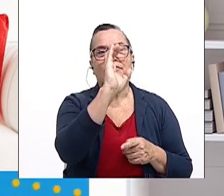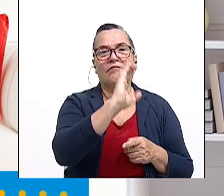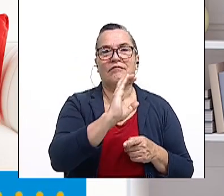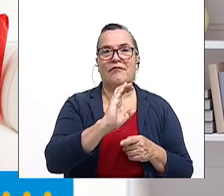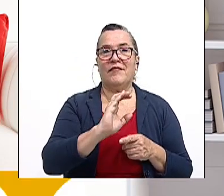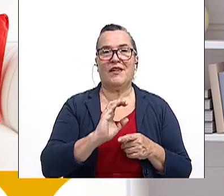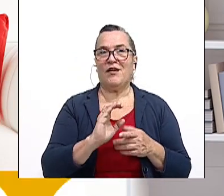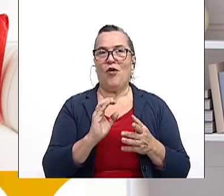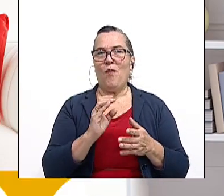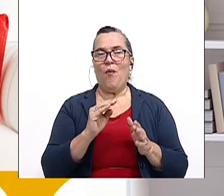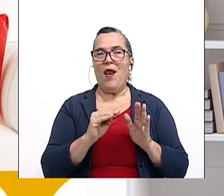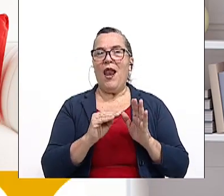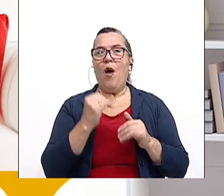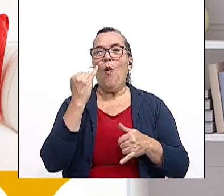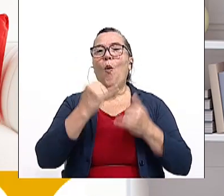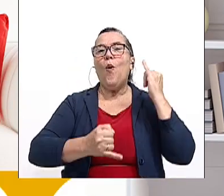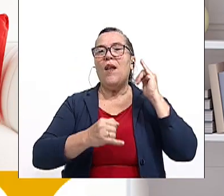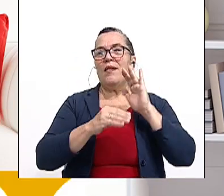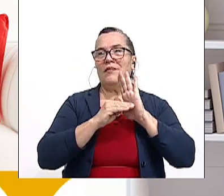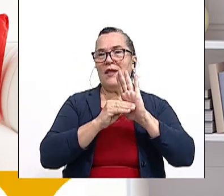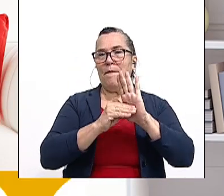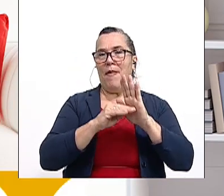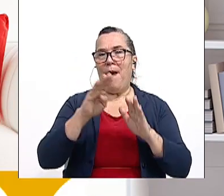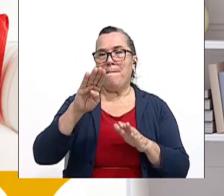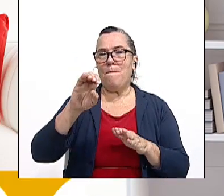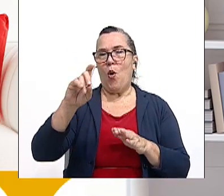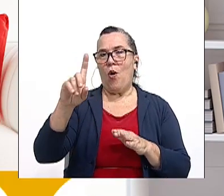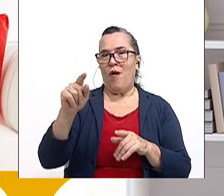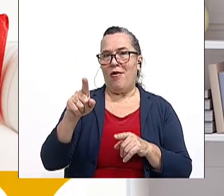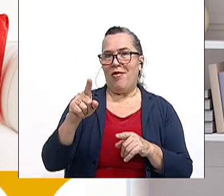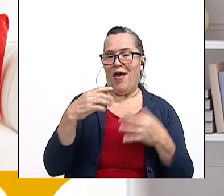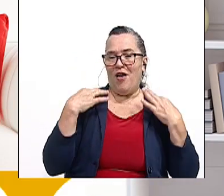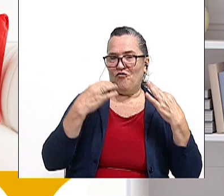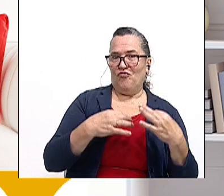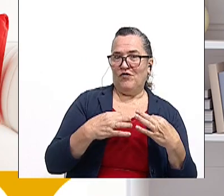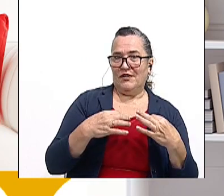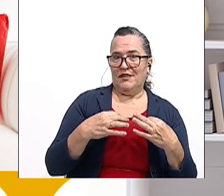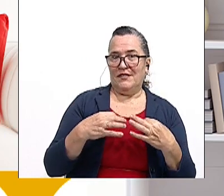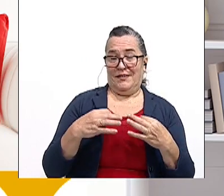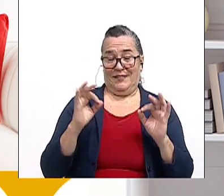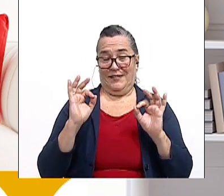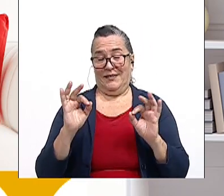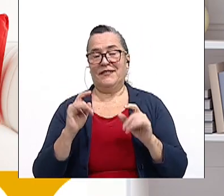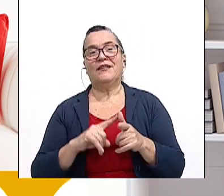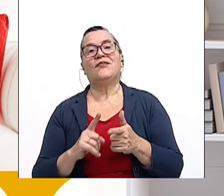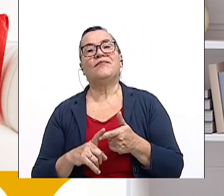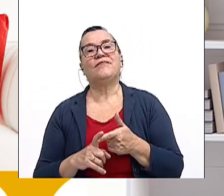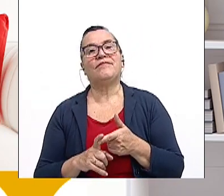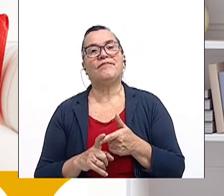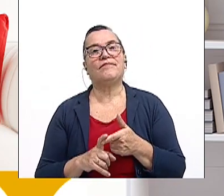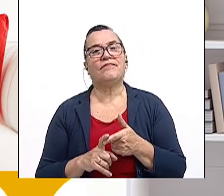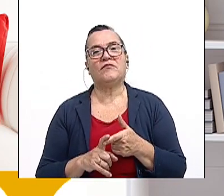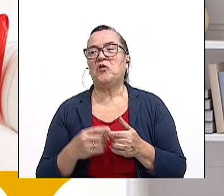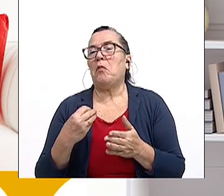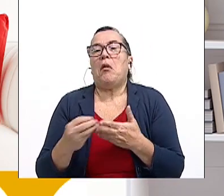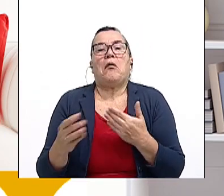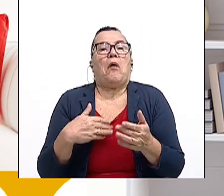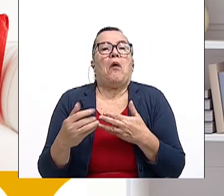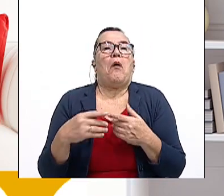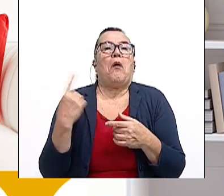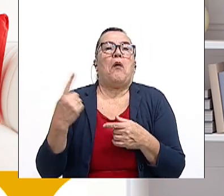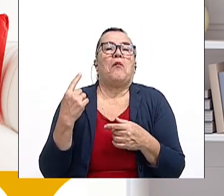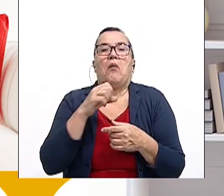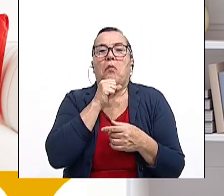latest fashion. Okay, so for the latest clothes and fashion. That's right. You don't buy something that is